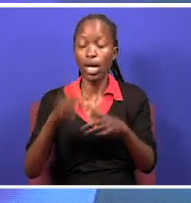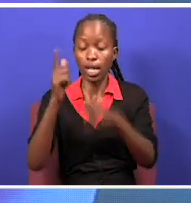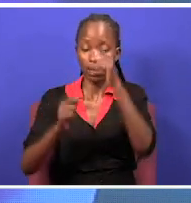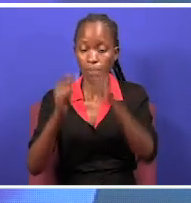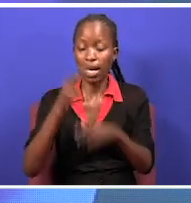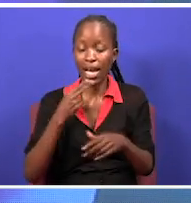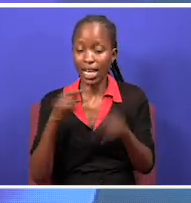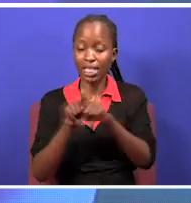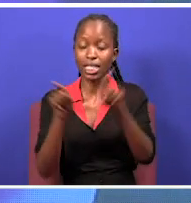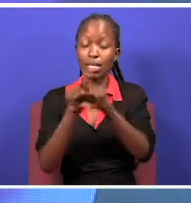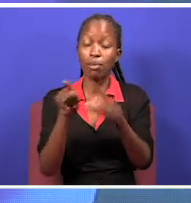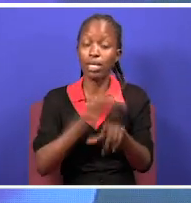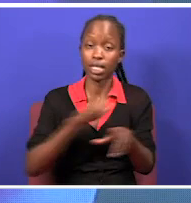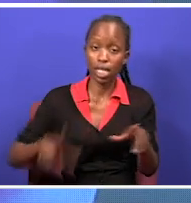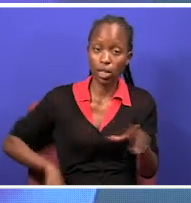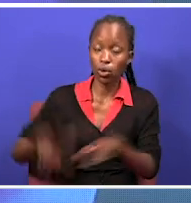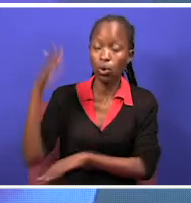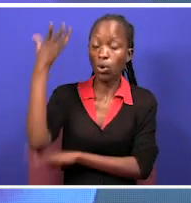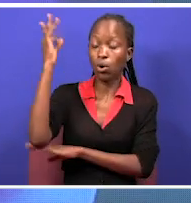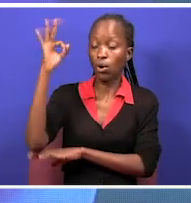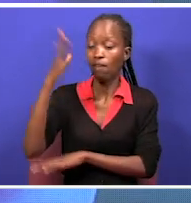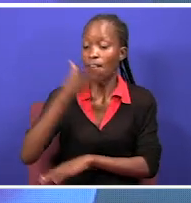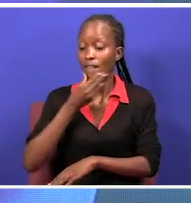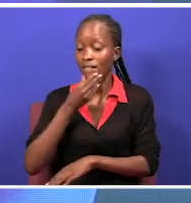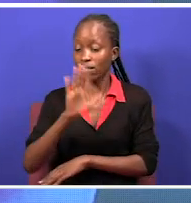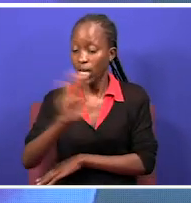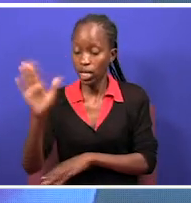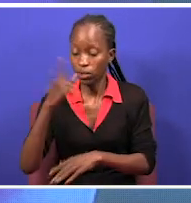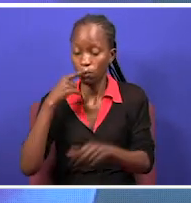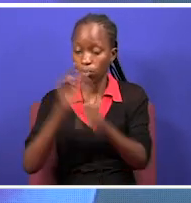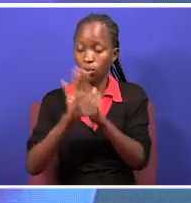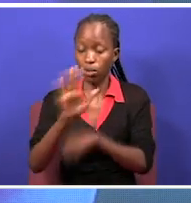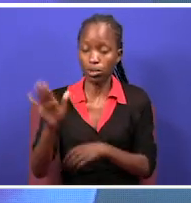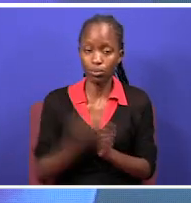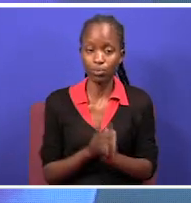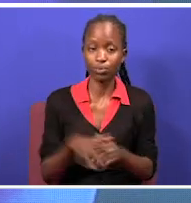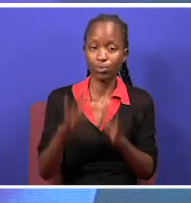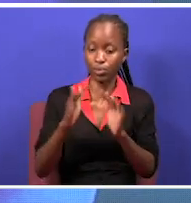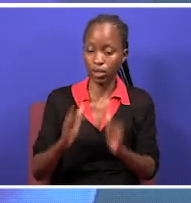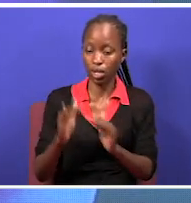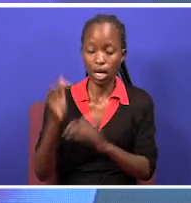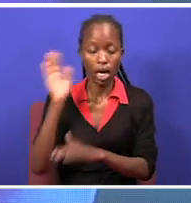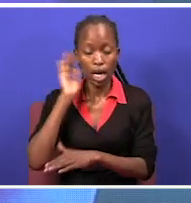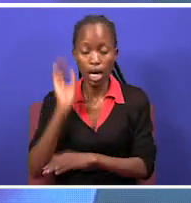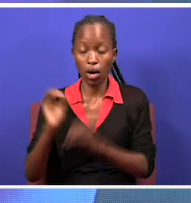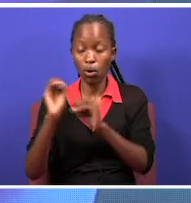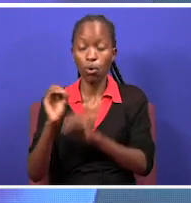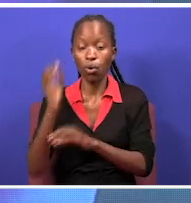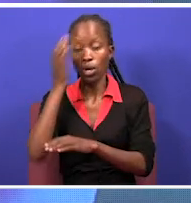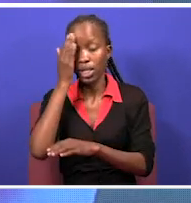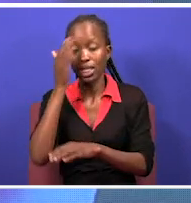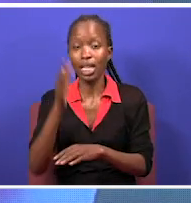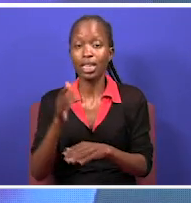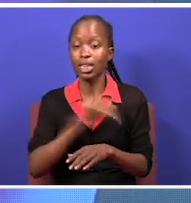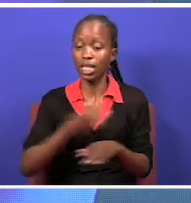just as the Lord, the God of your fathers, promised you." Hear, O Israel, the Lord